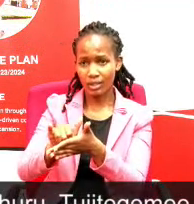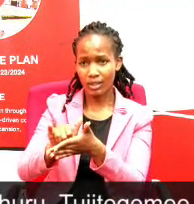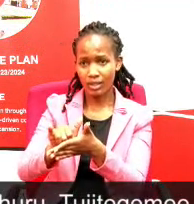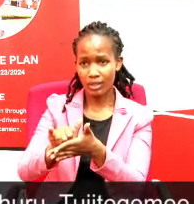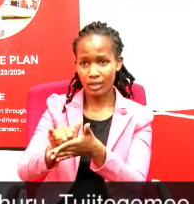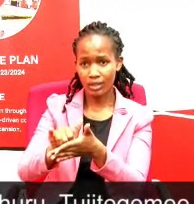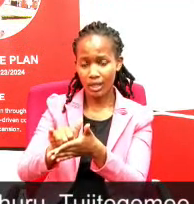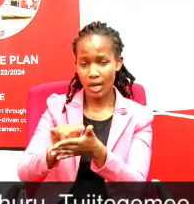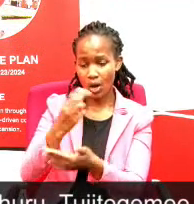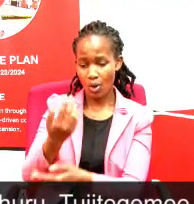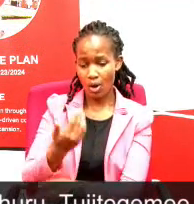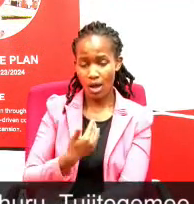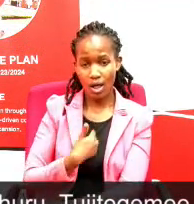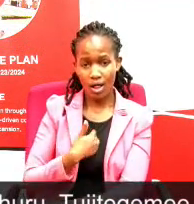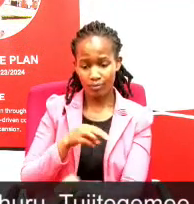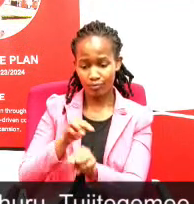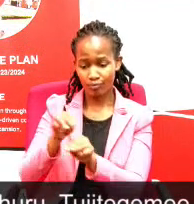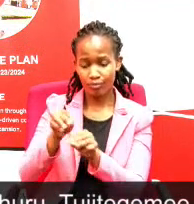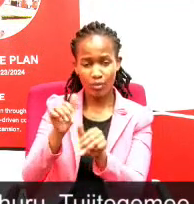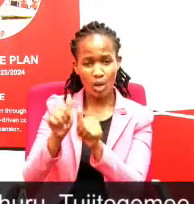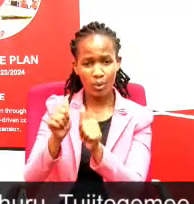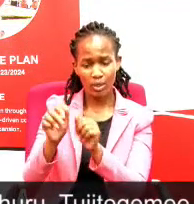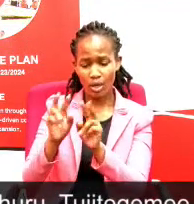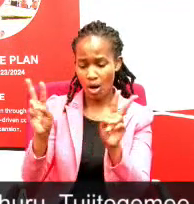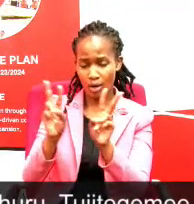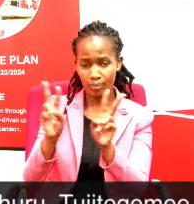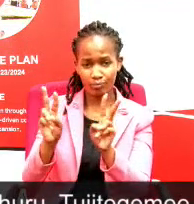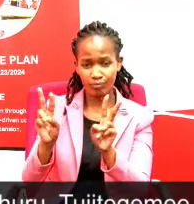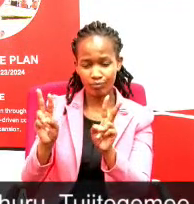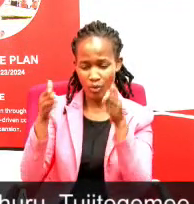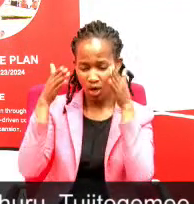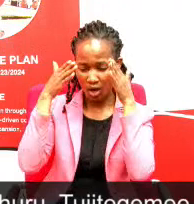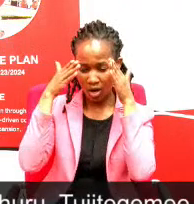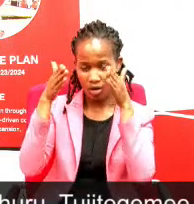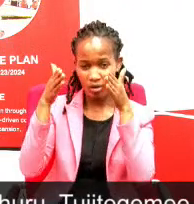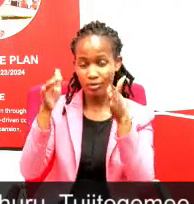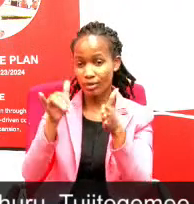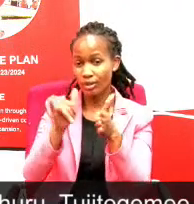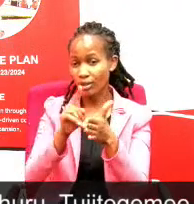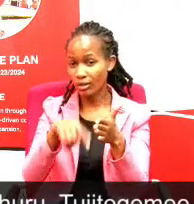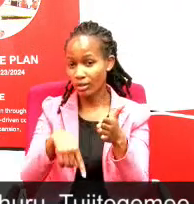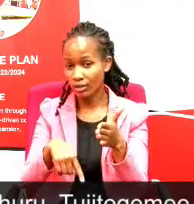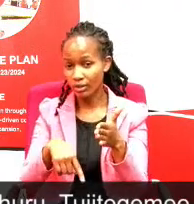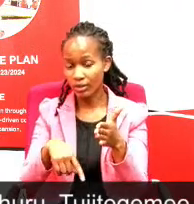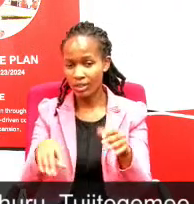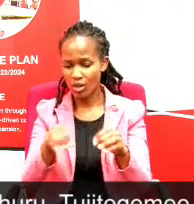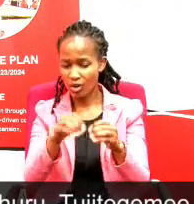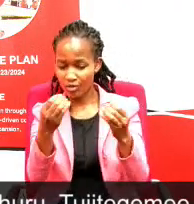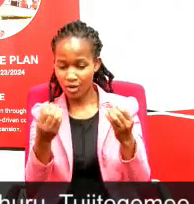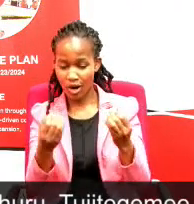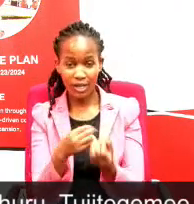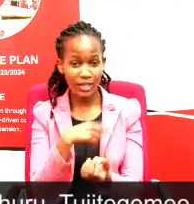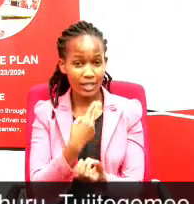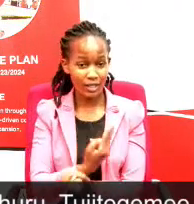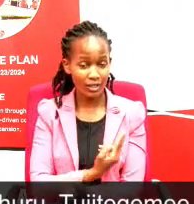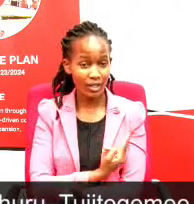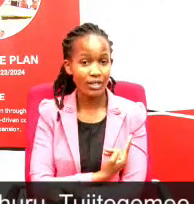we have a management that is very keen in terms of organizing us